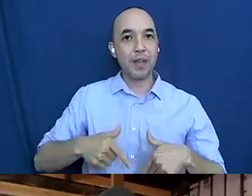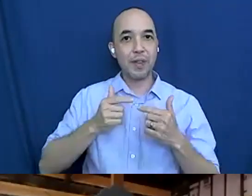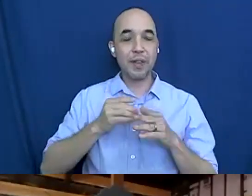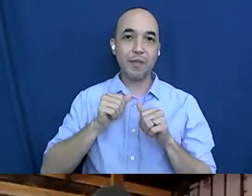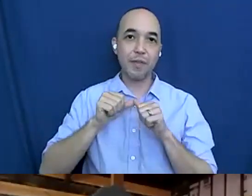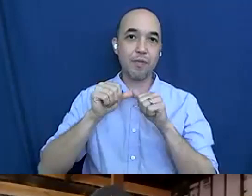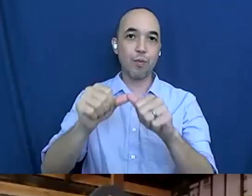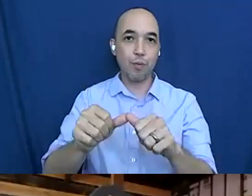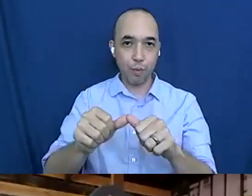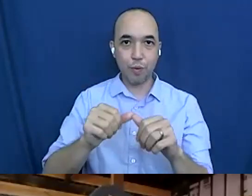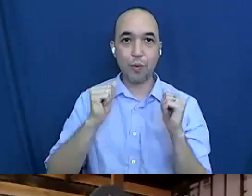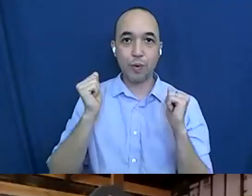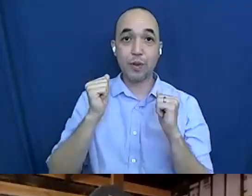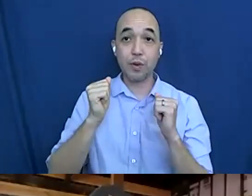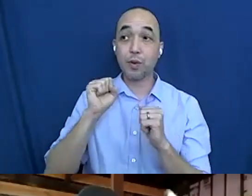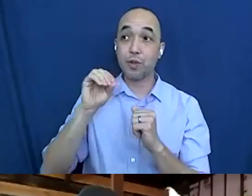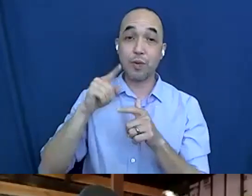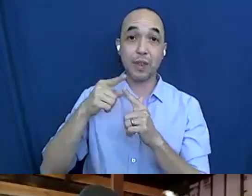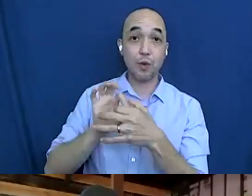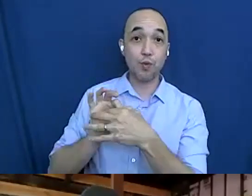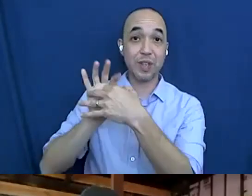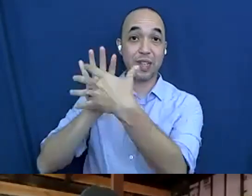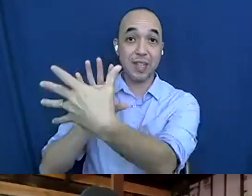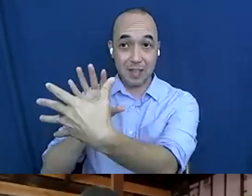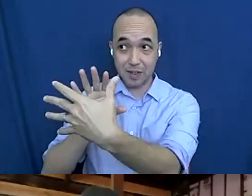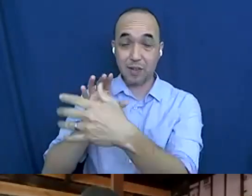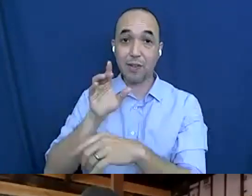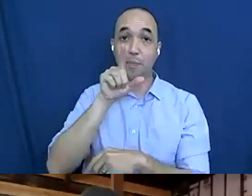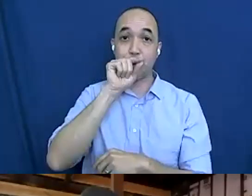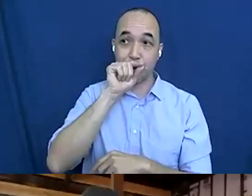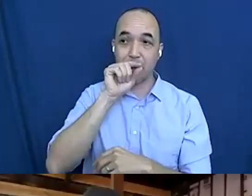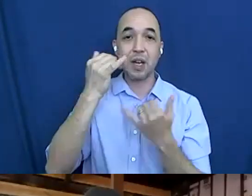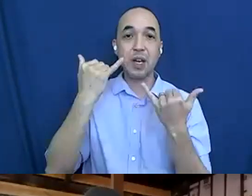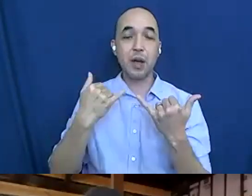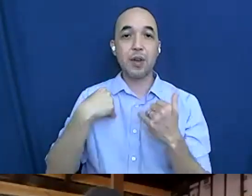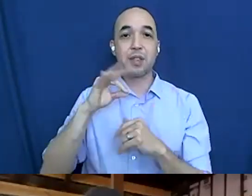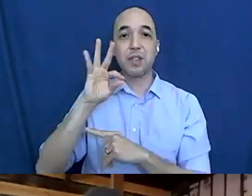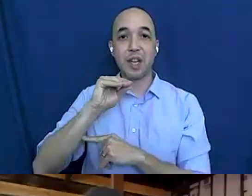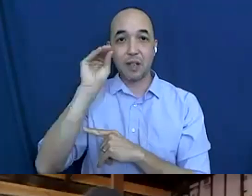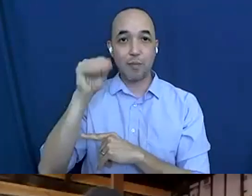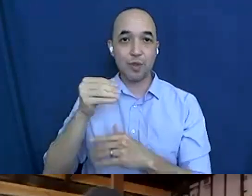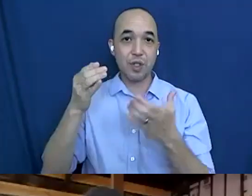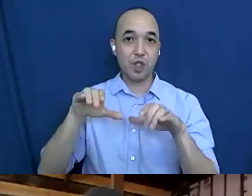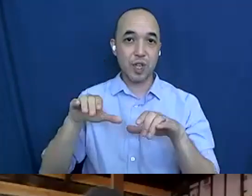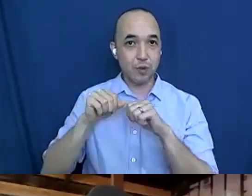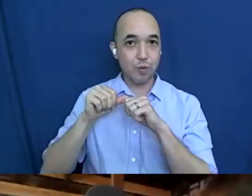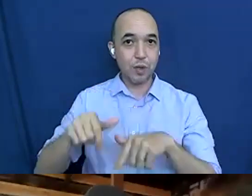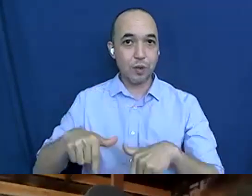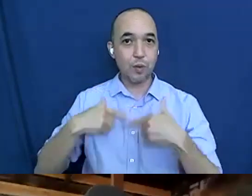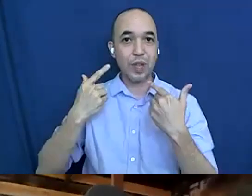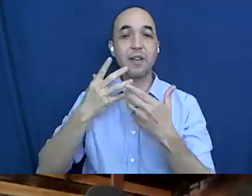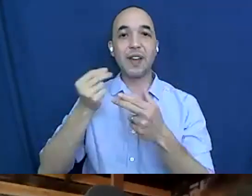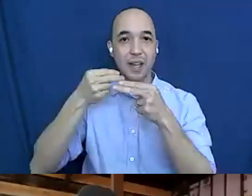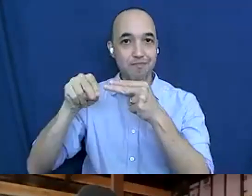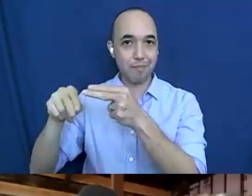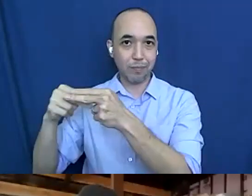chance of survival and actually reproducing. So now that species won't start to decline because falconers actually only can